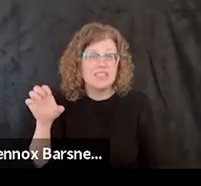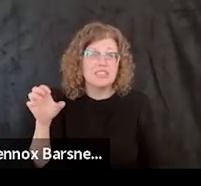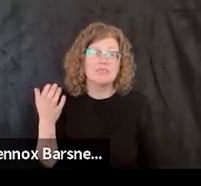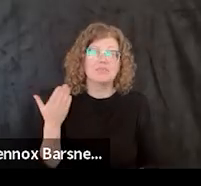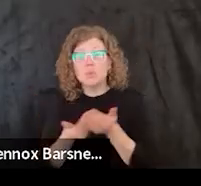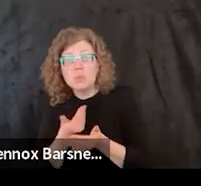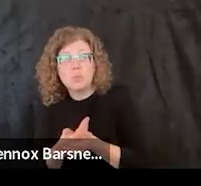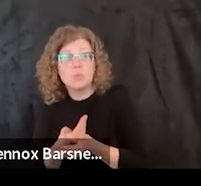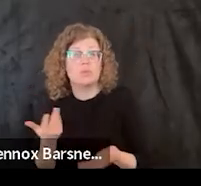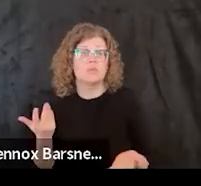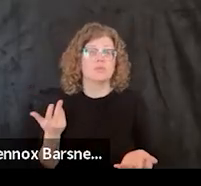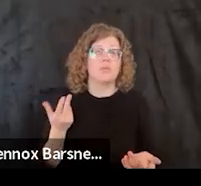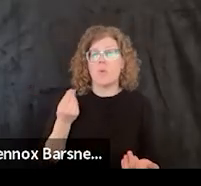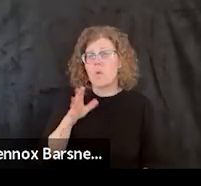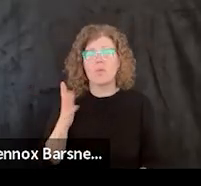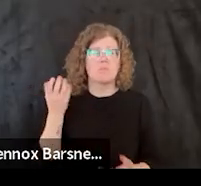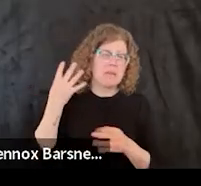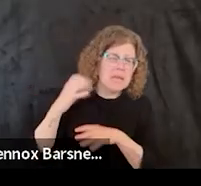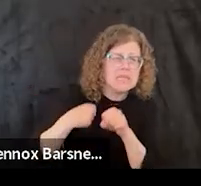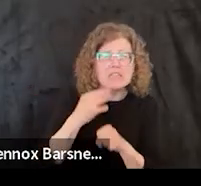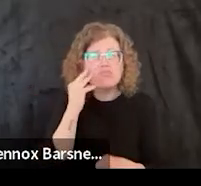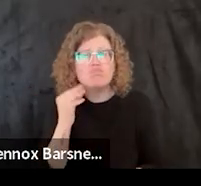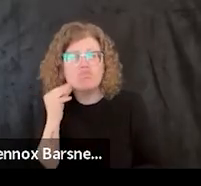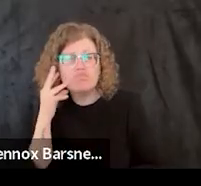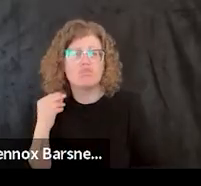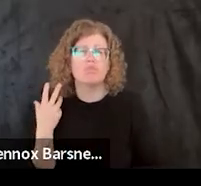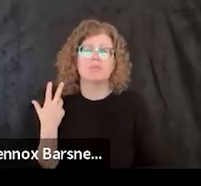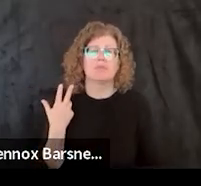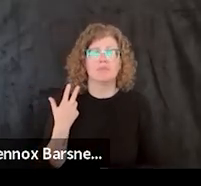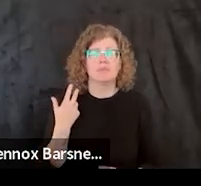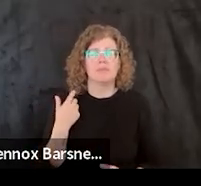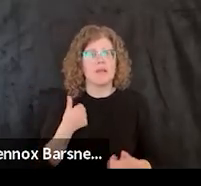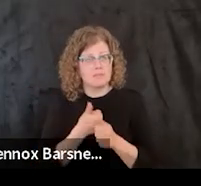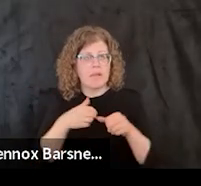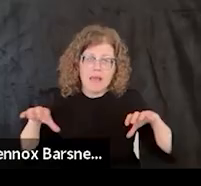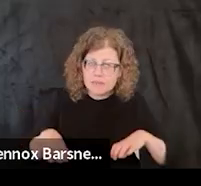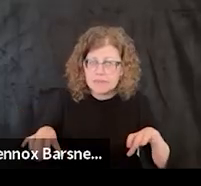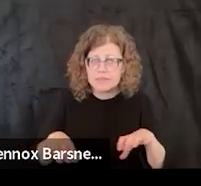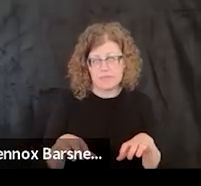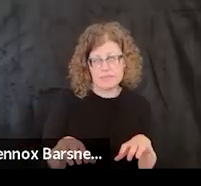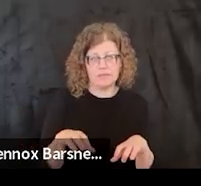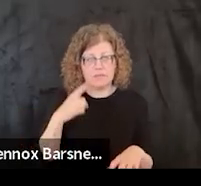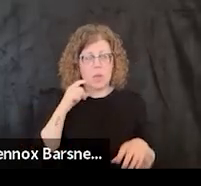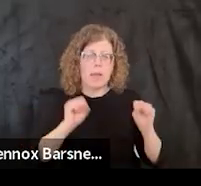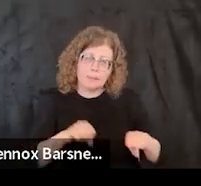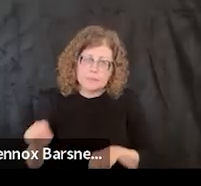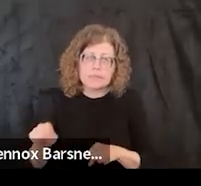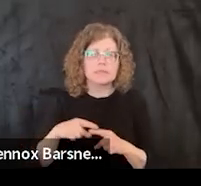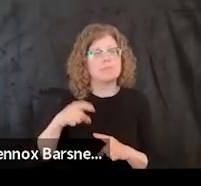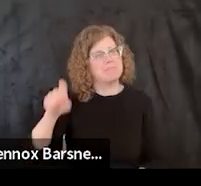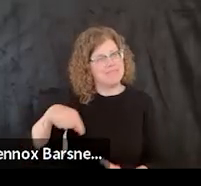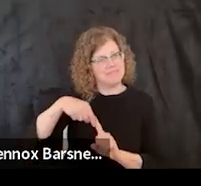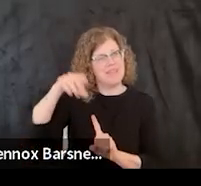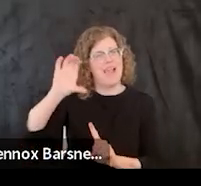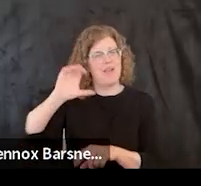While activities do not have to take place in Calgary, eligible applicants must be Calgary-based. This means